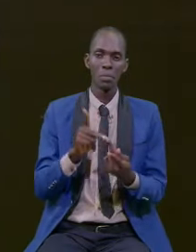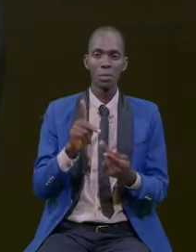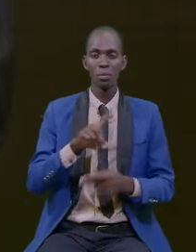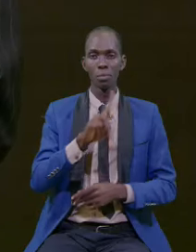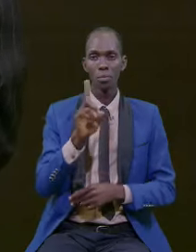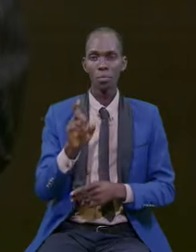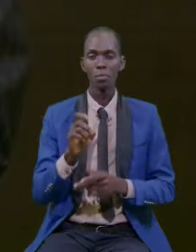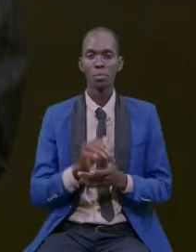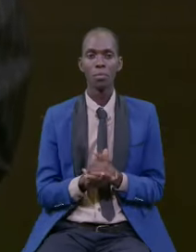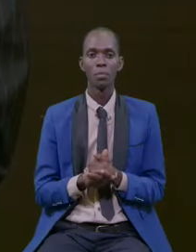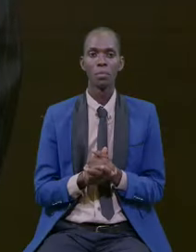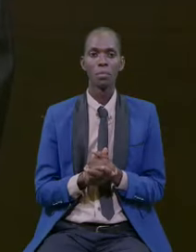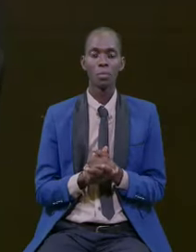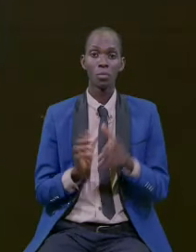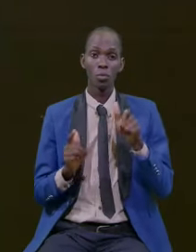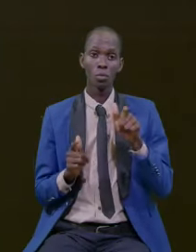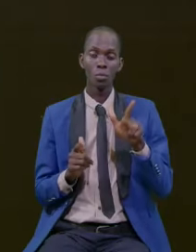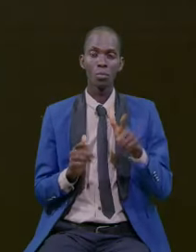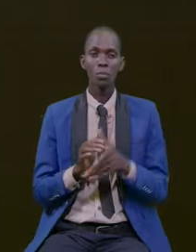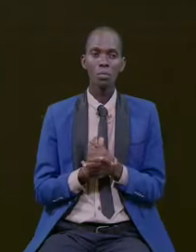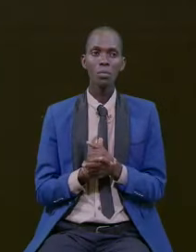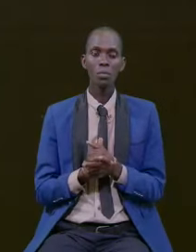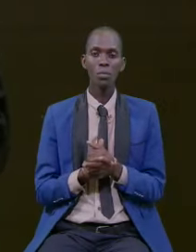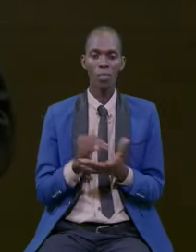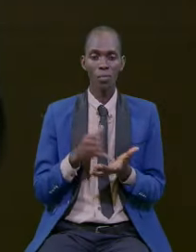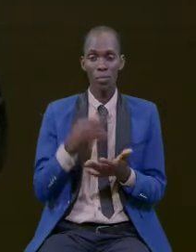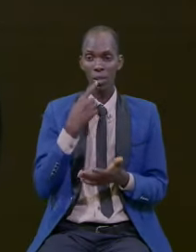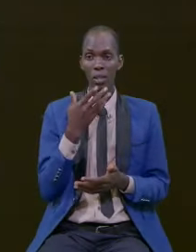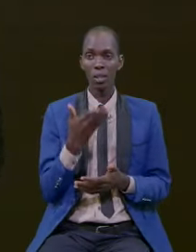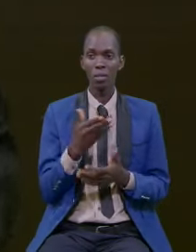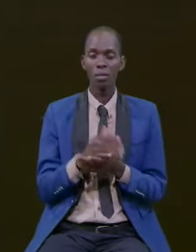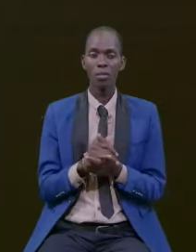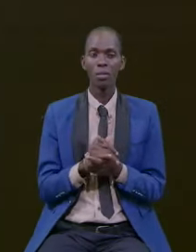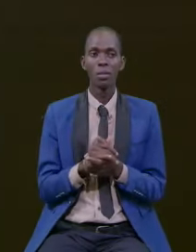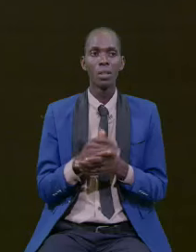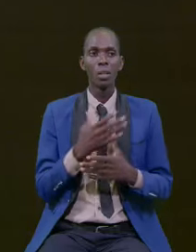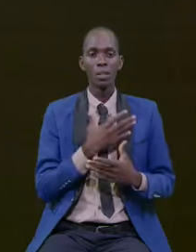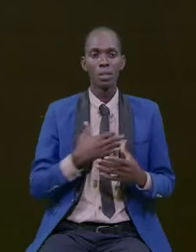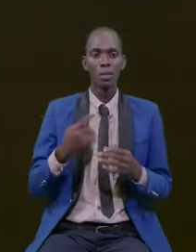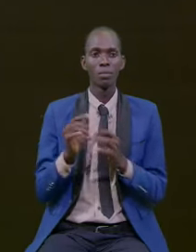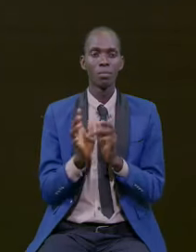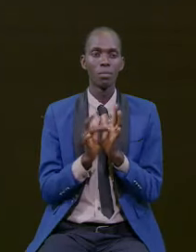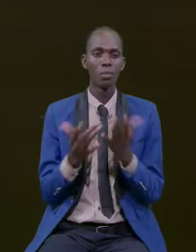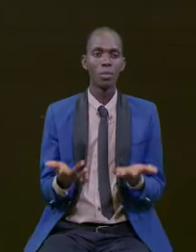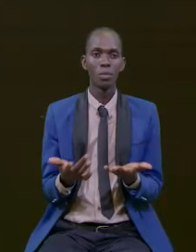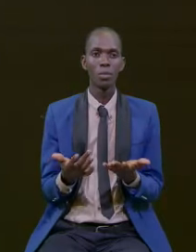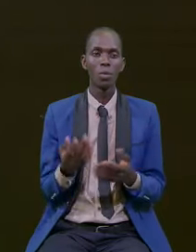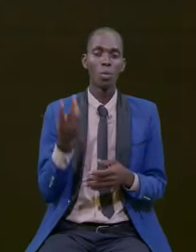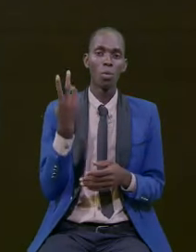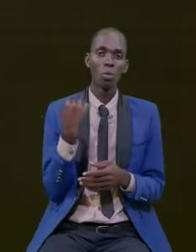perfect? 23. It tells us then that the scripture